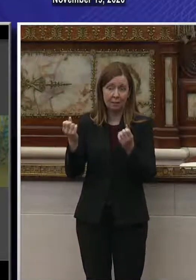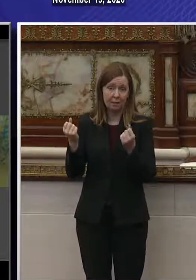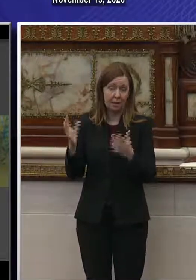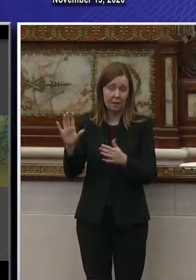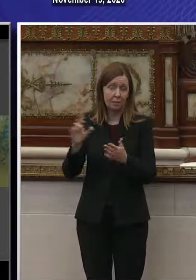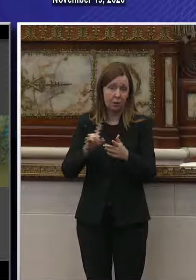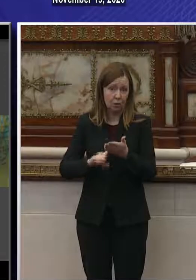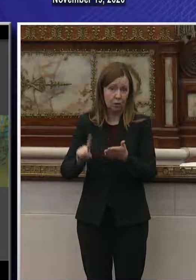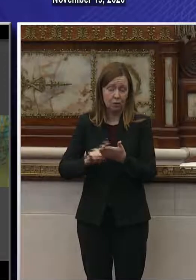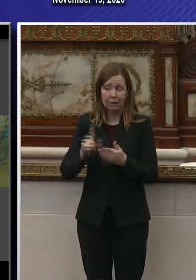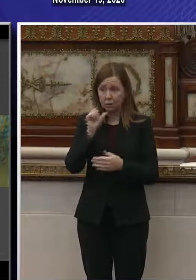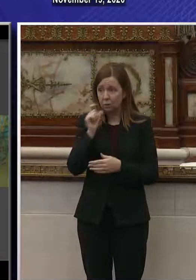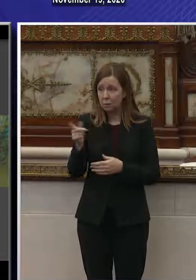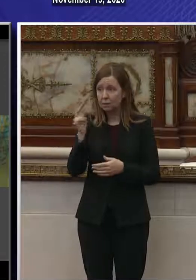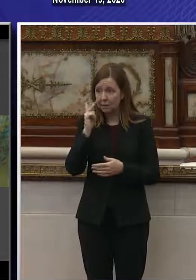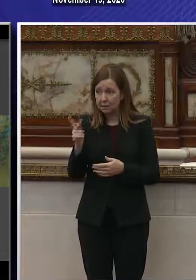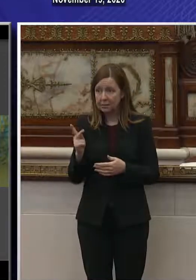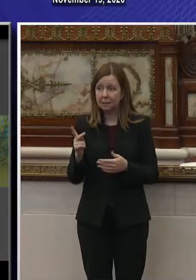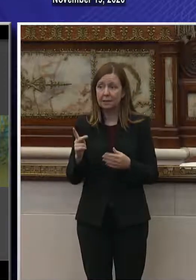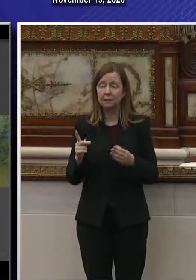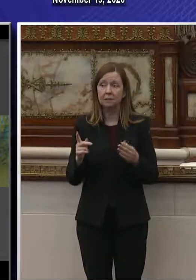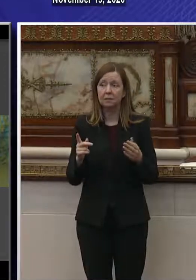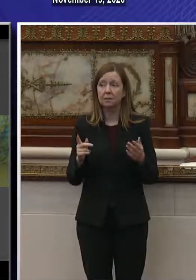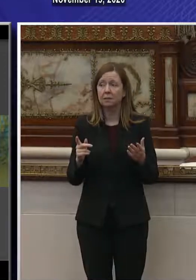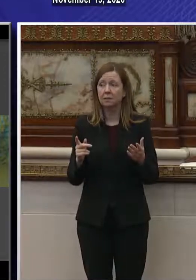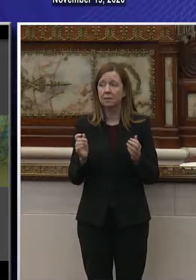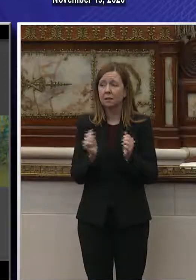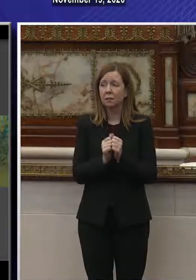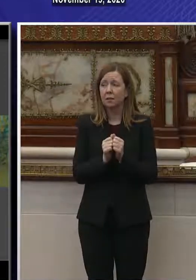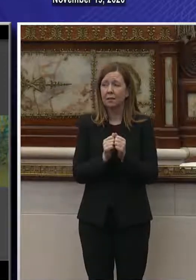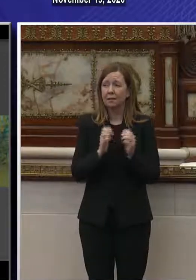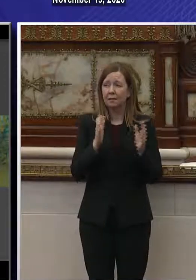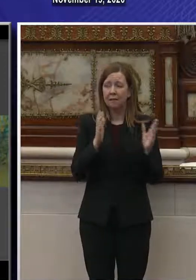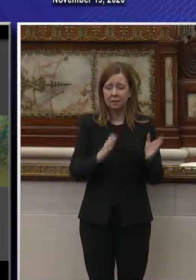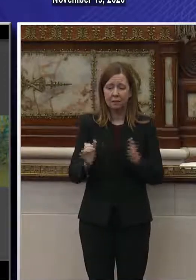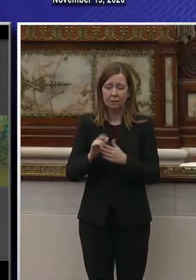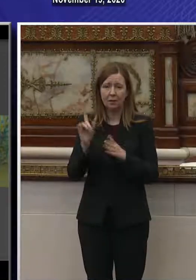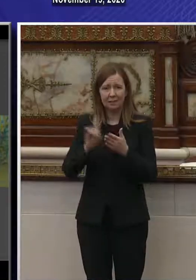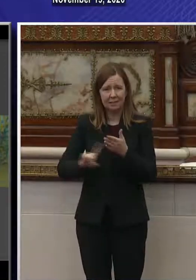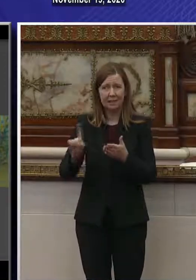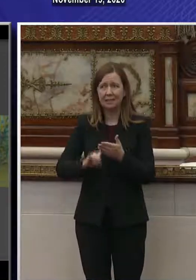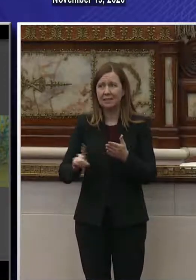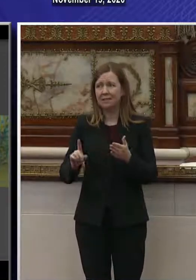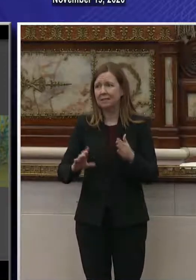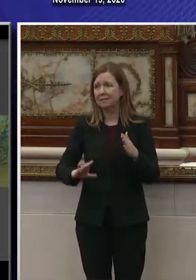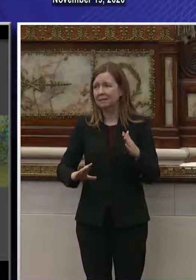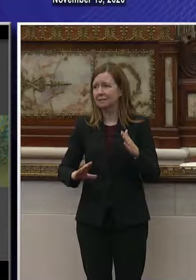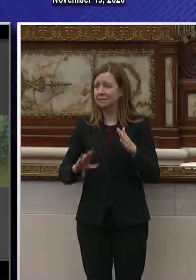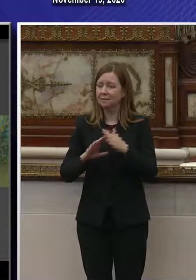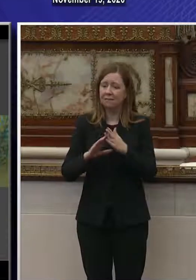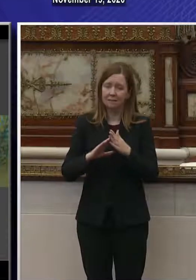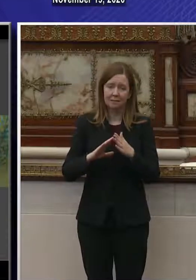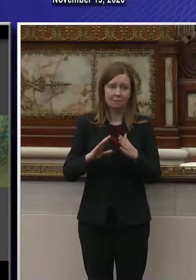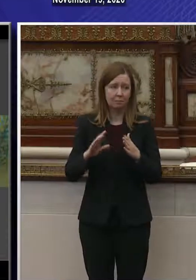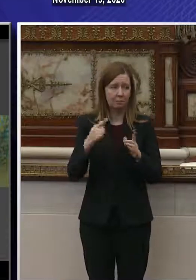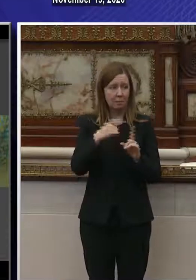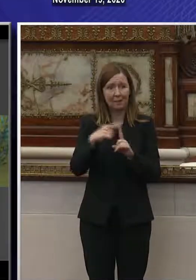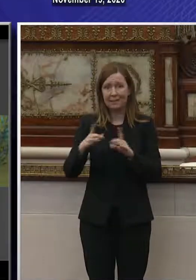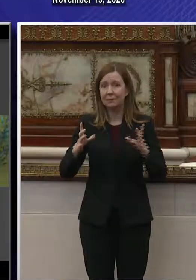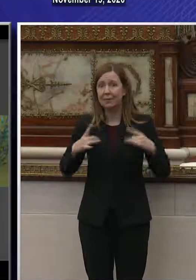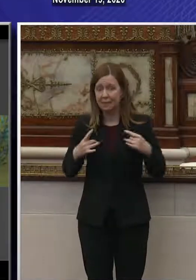research and who she's seeing in terms of the individuals who are testing at such such high positivity rates.